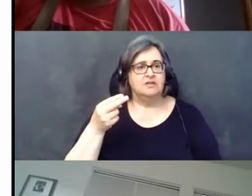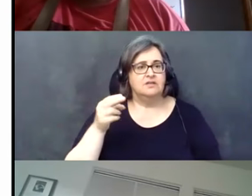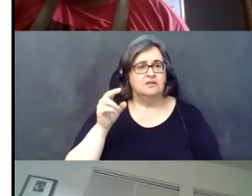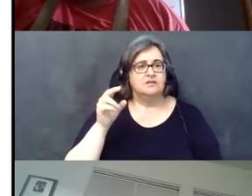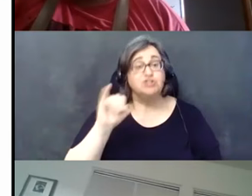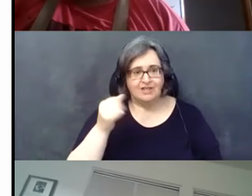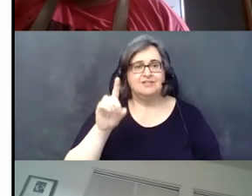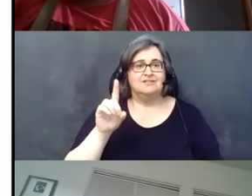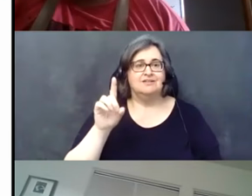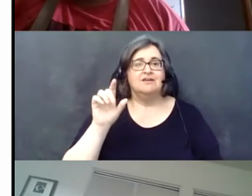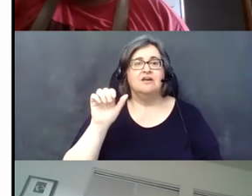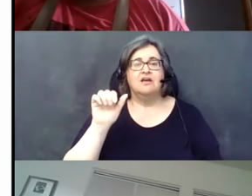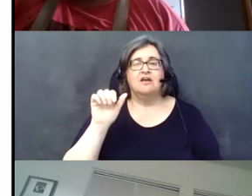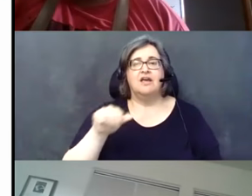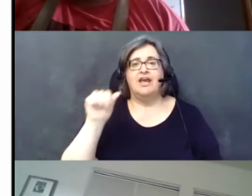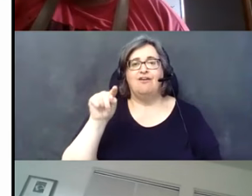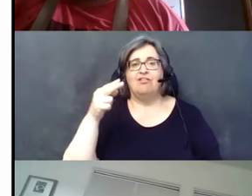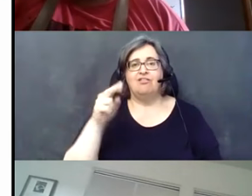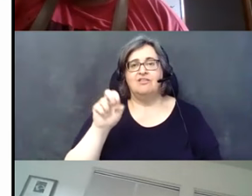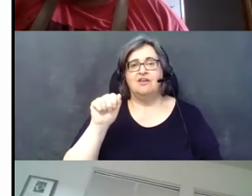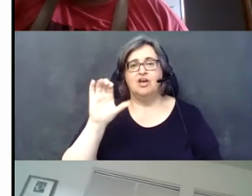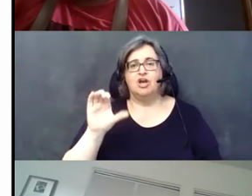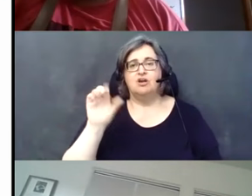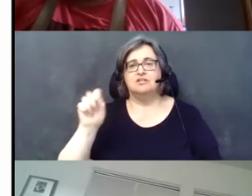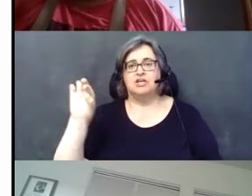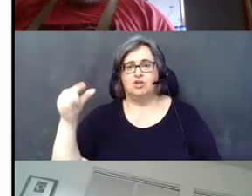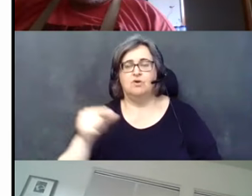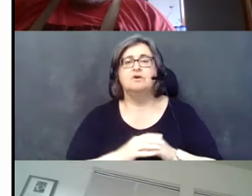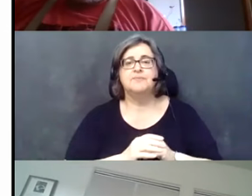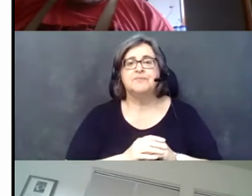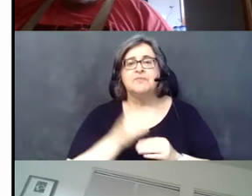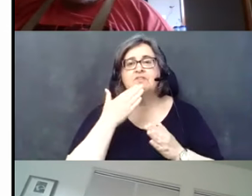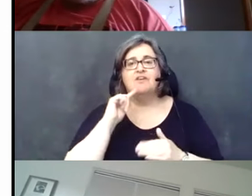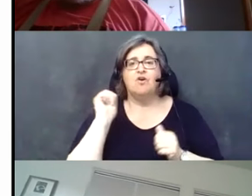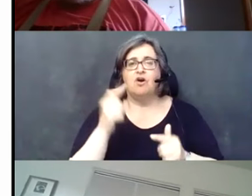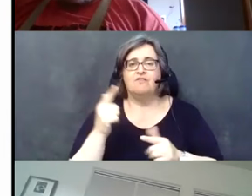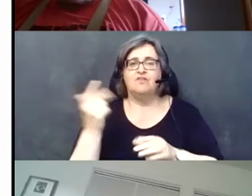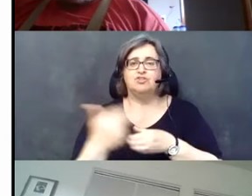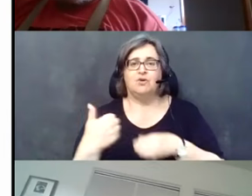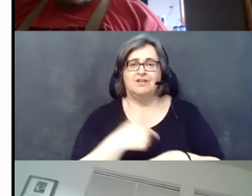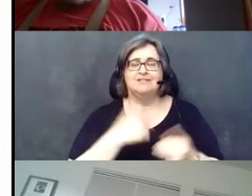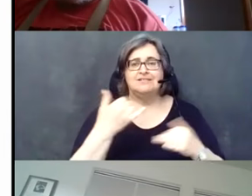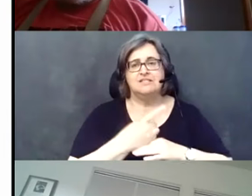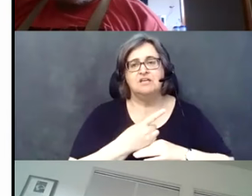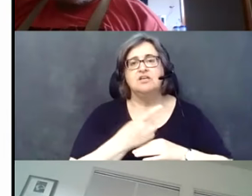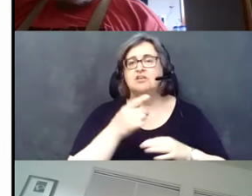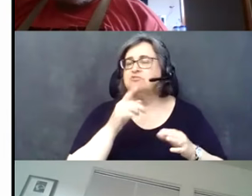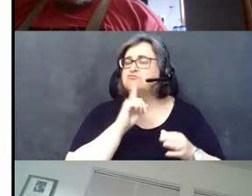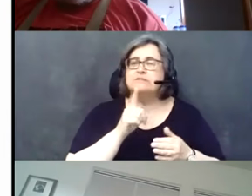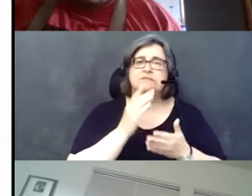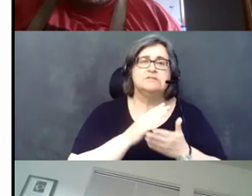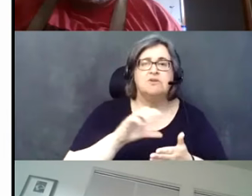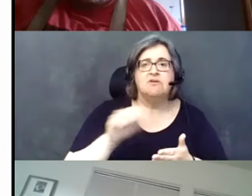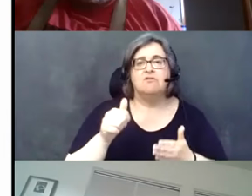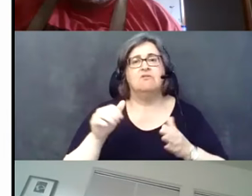nccjdinfo@thearc.org. And I'd like to just say thank you to all of you who are joining us today, taking time away from maybe other activities or